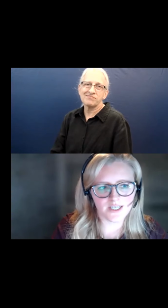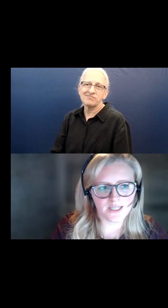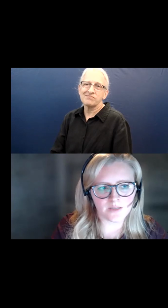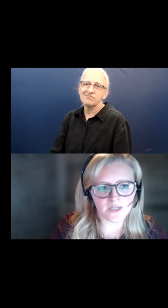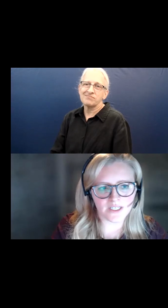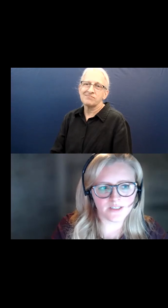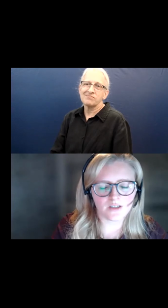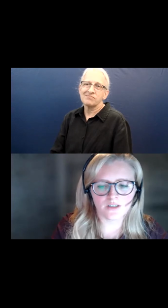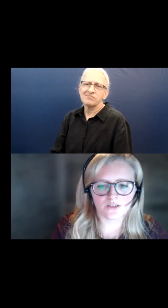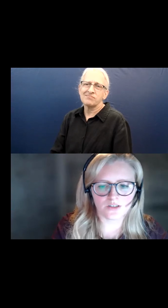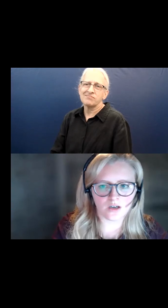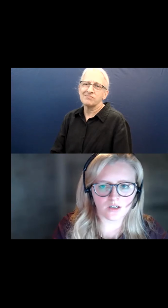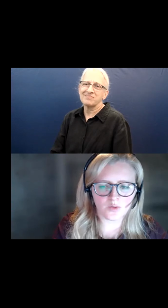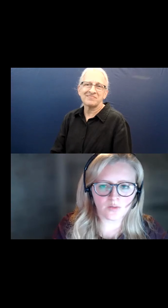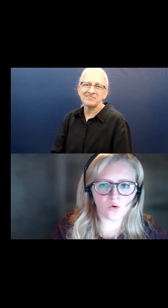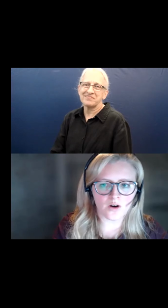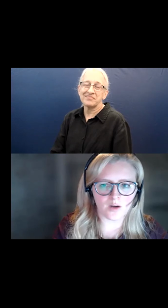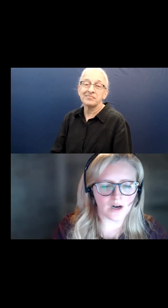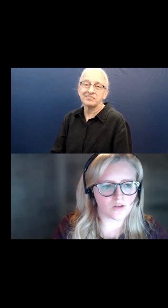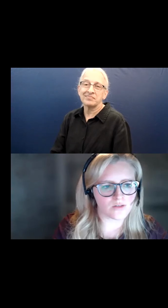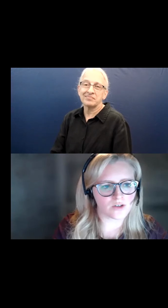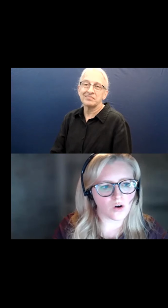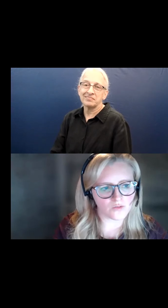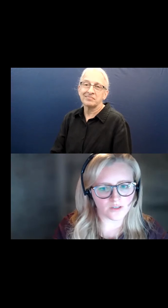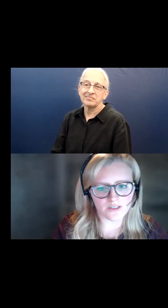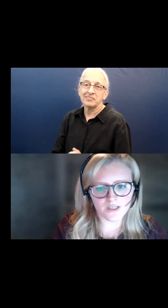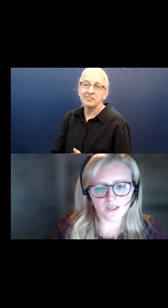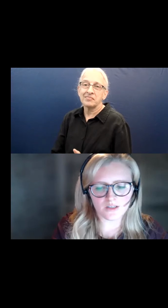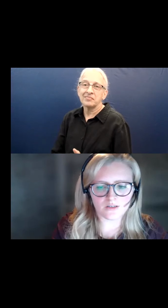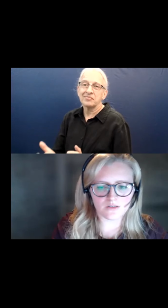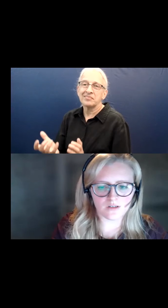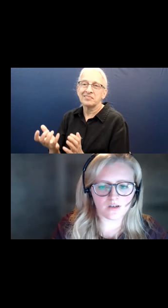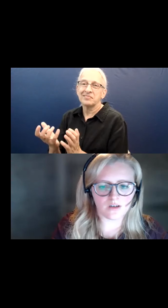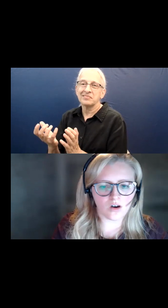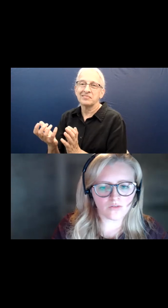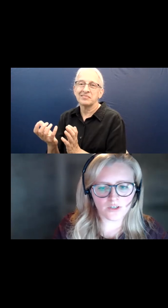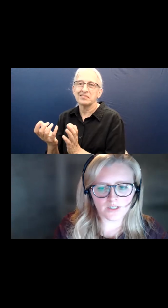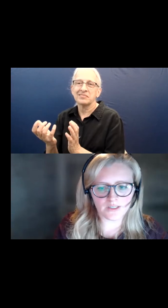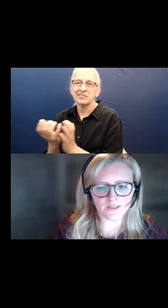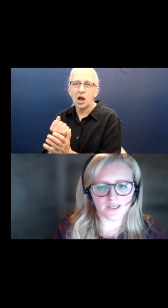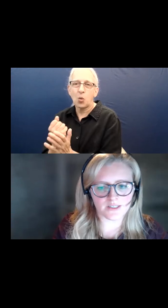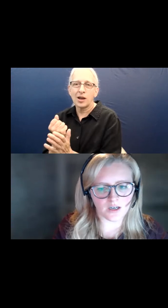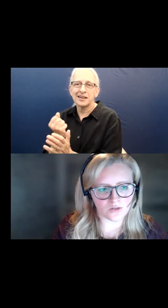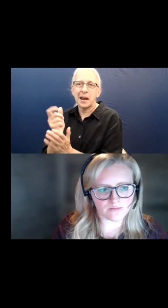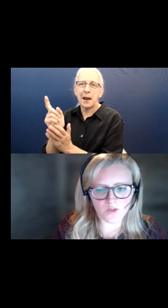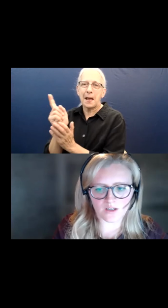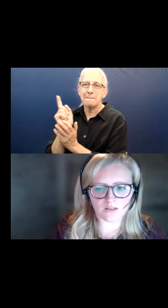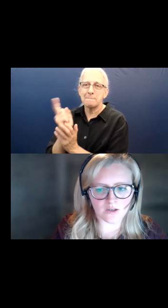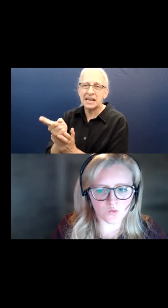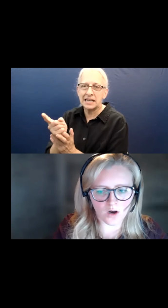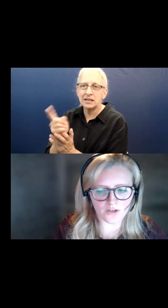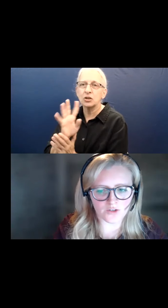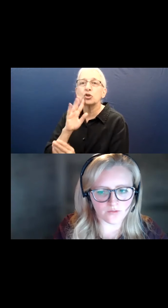I'd like to take a minute to talk a bit more about the culvert. A culvert is a tunnel